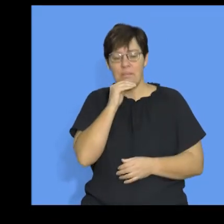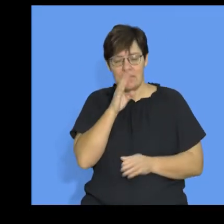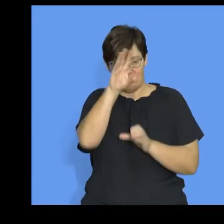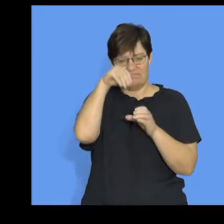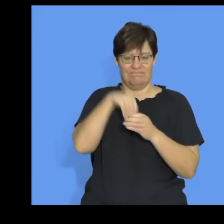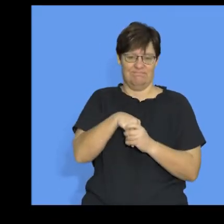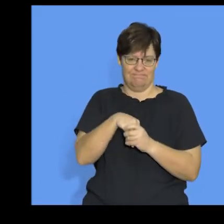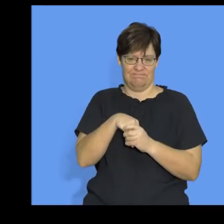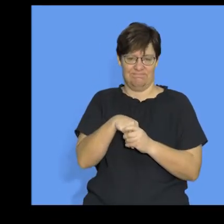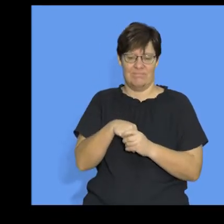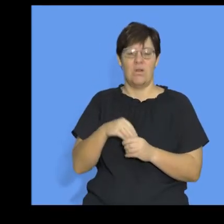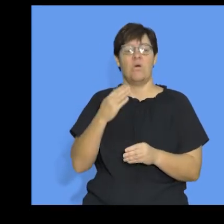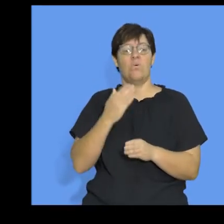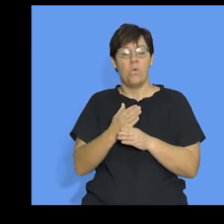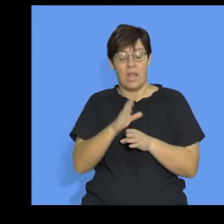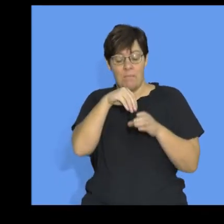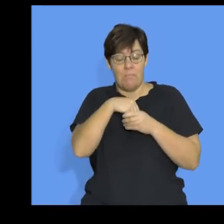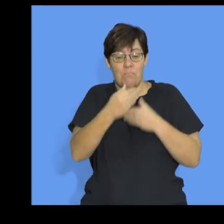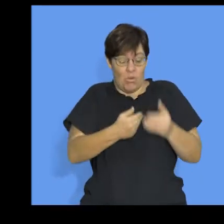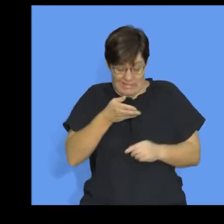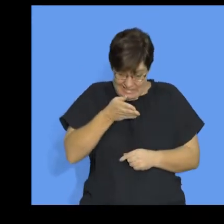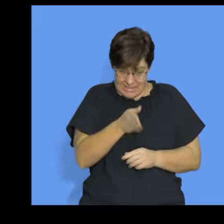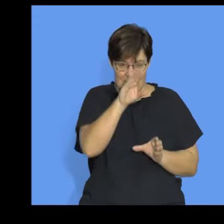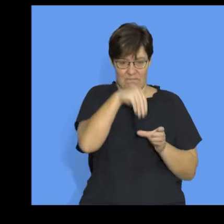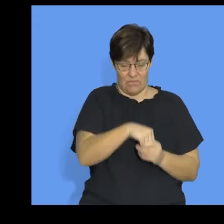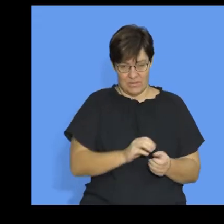into the work in process.